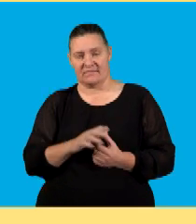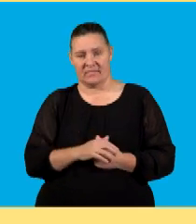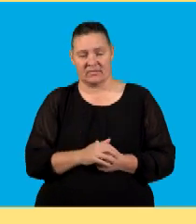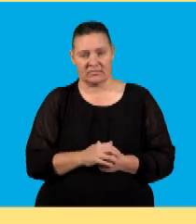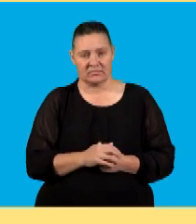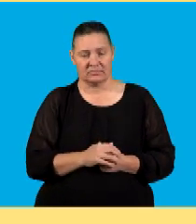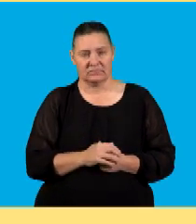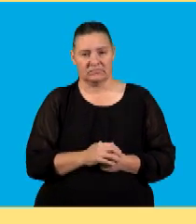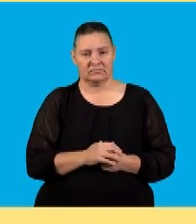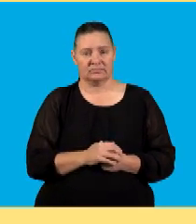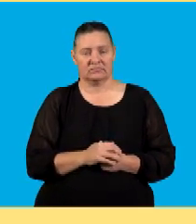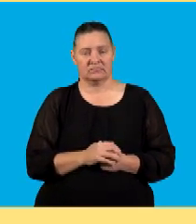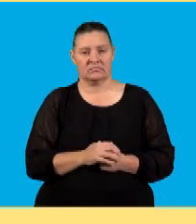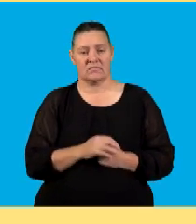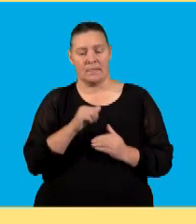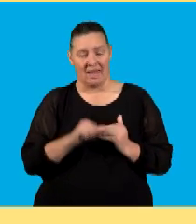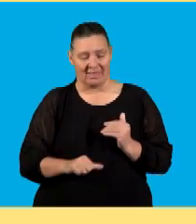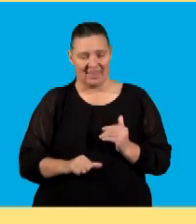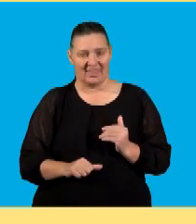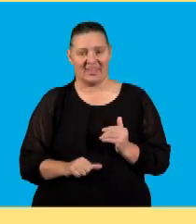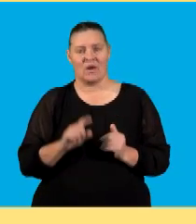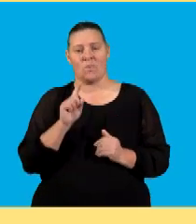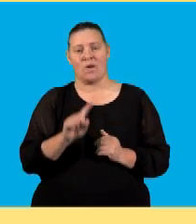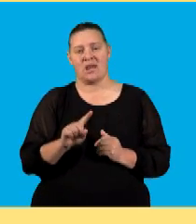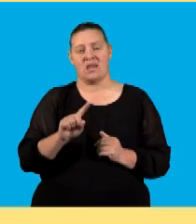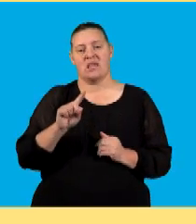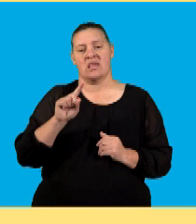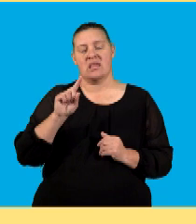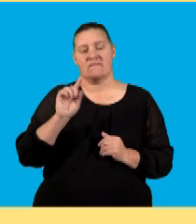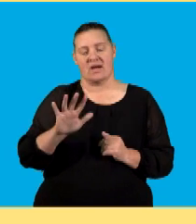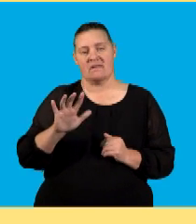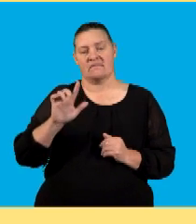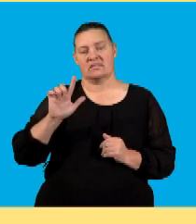1,575. So the monthly increase therefore becomes